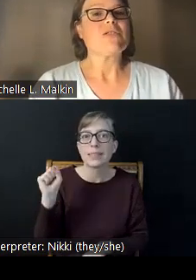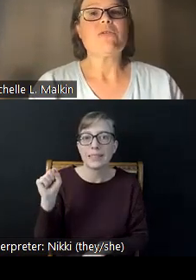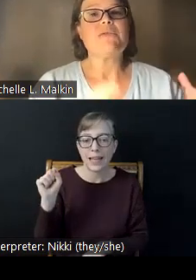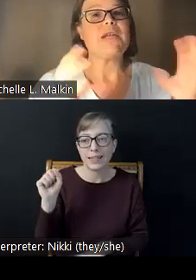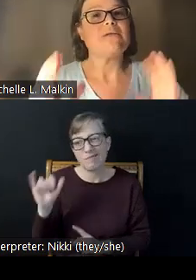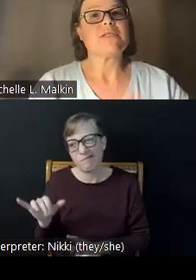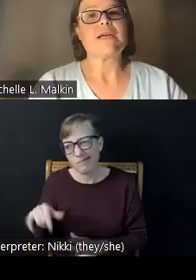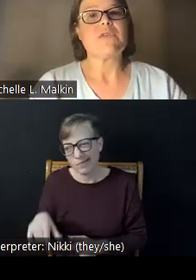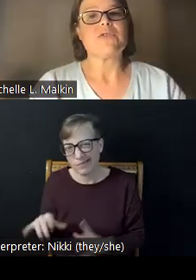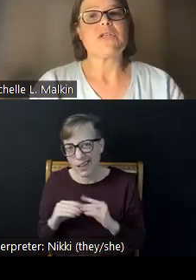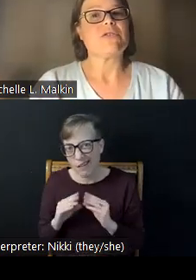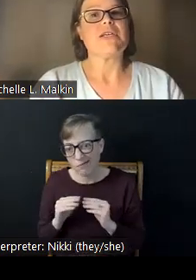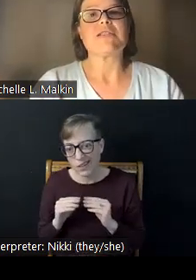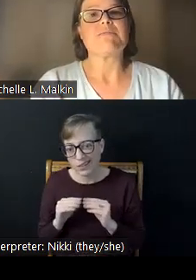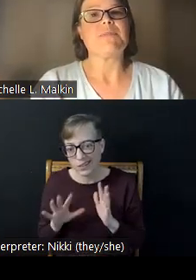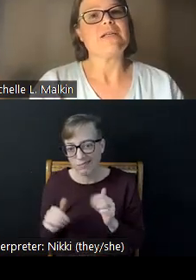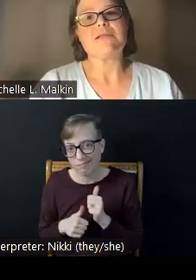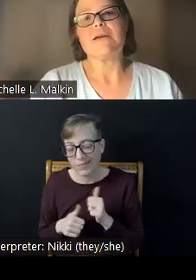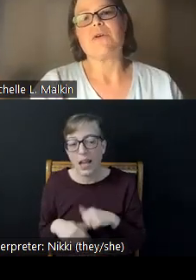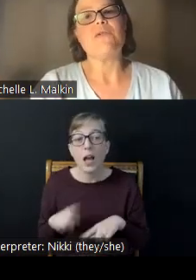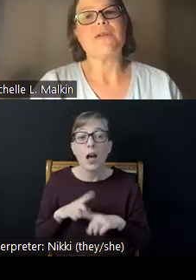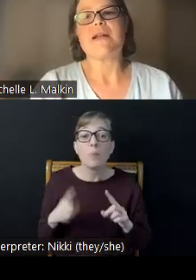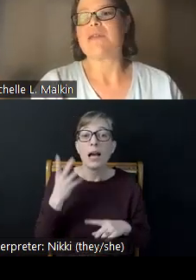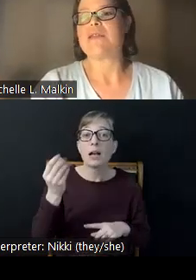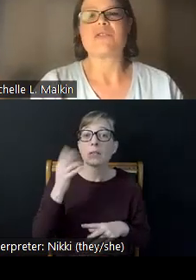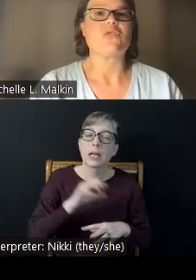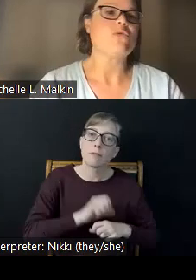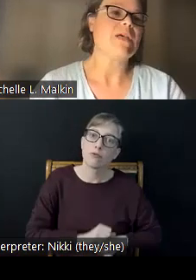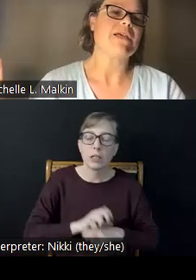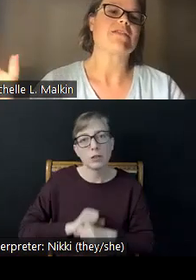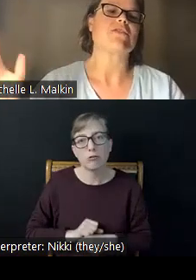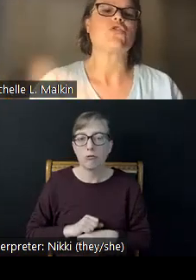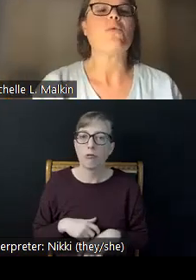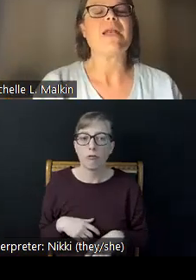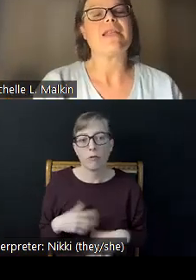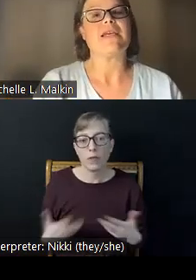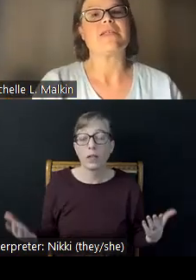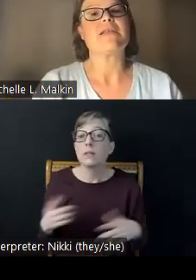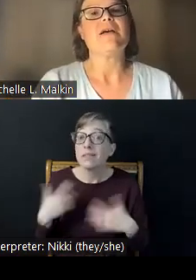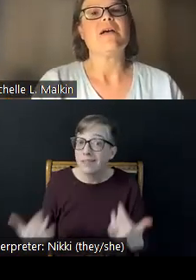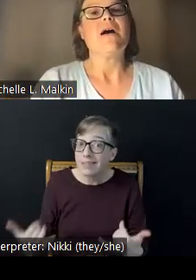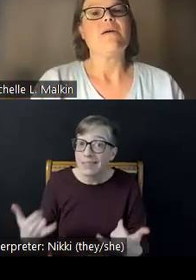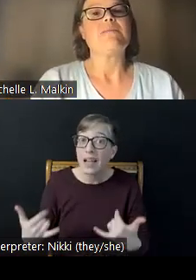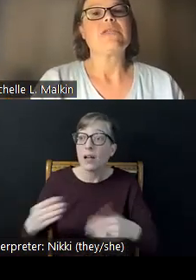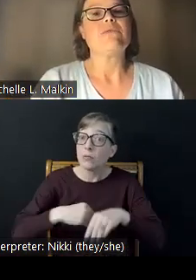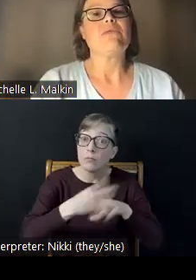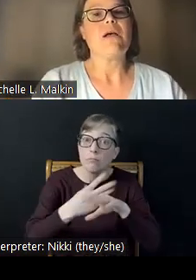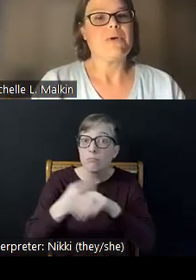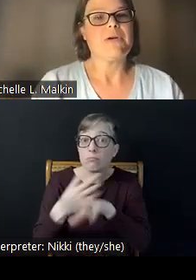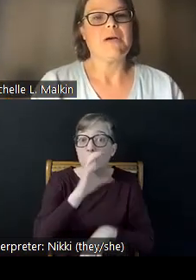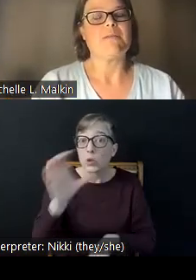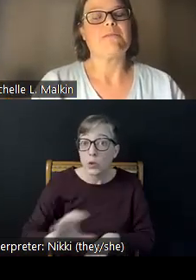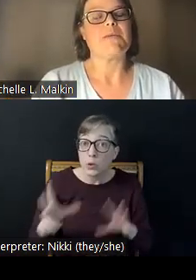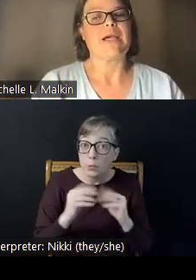But just know, even outside of the traditional things, because of COVID and everything, there's Zoom meetings, there's so many things to